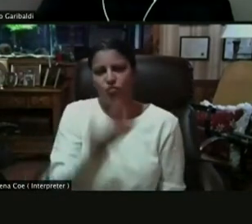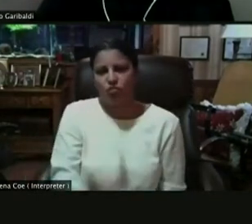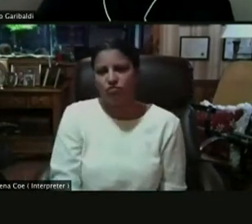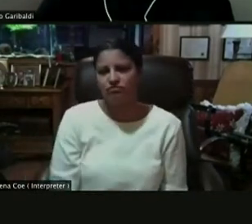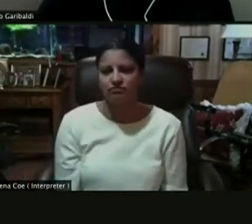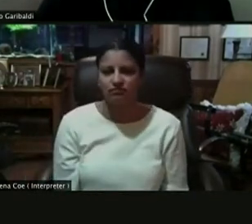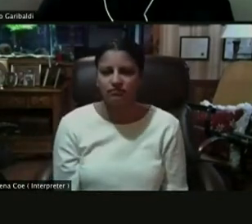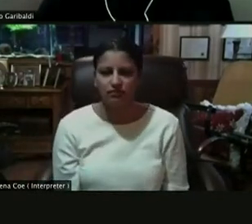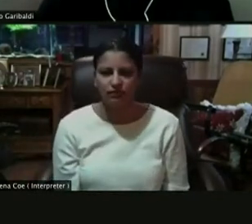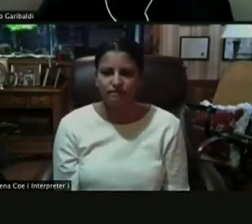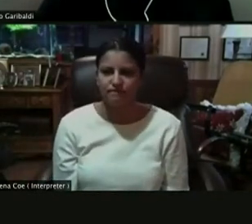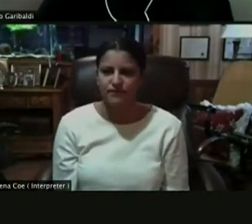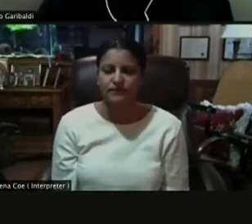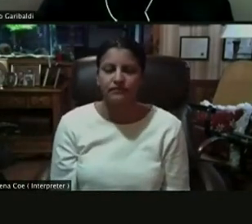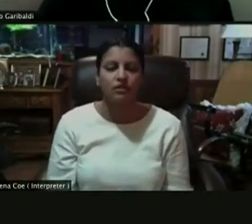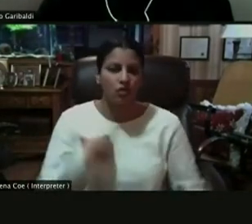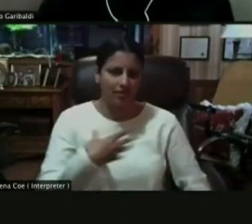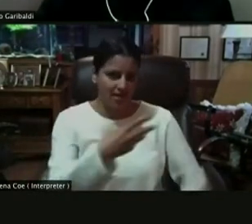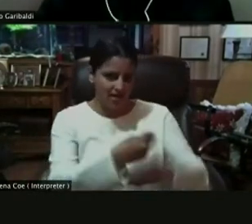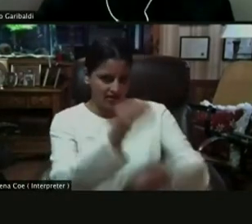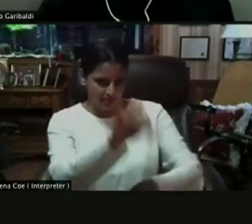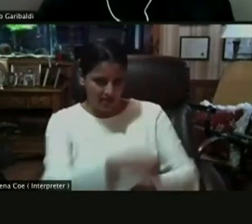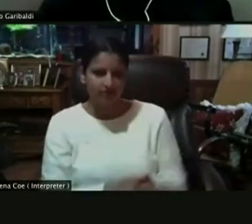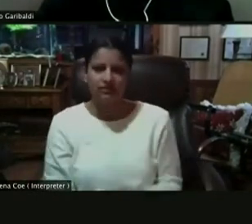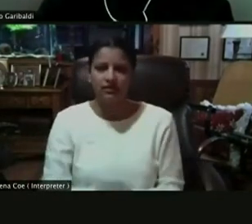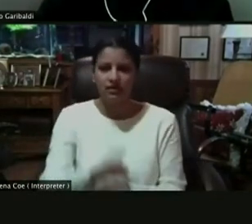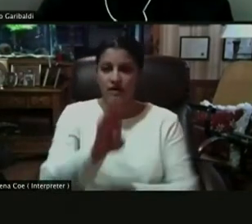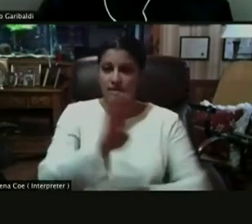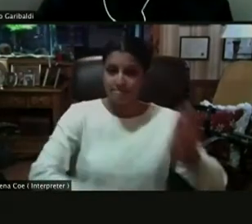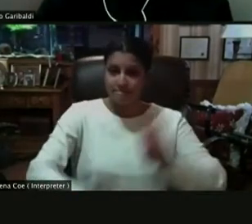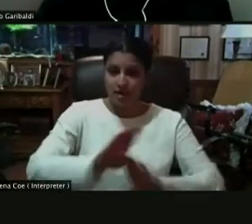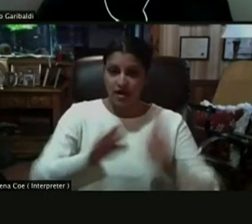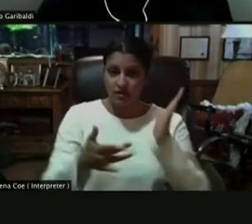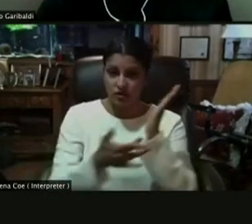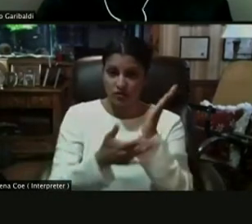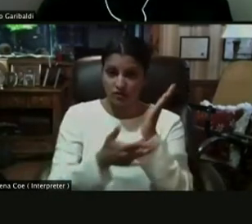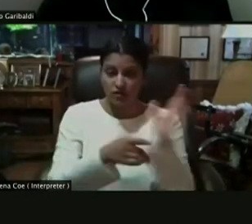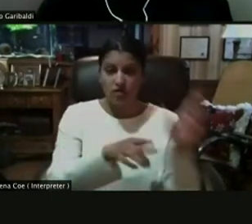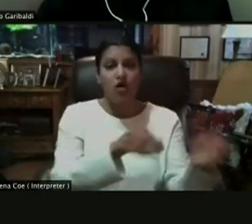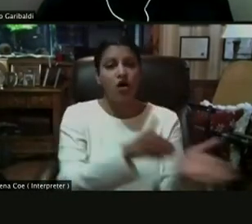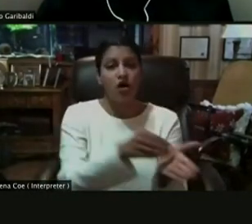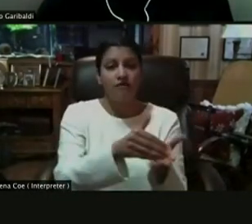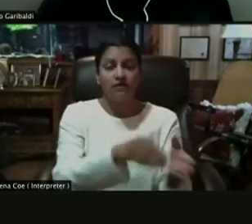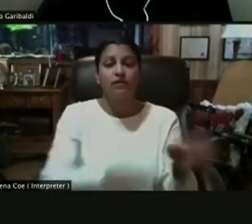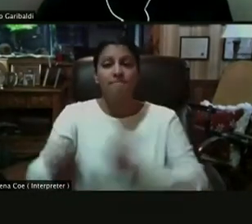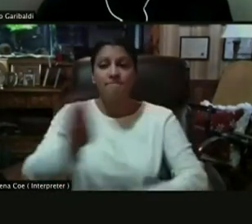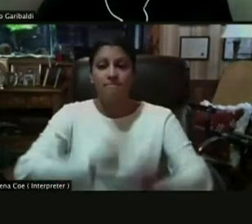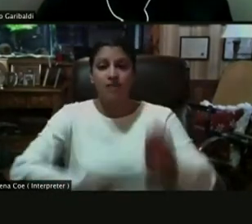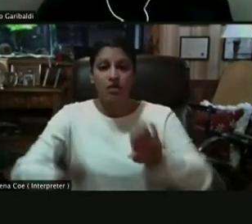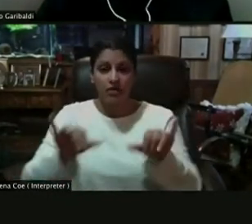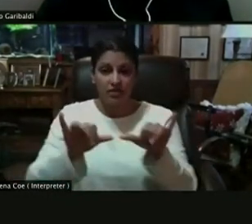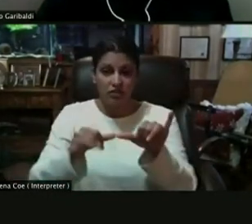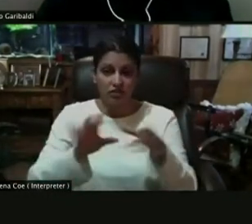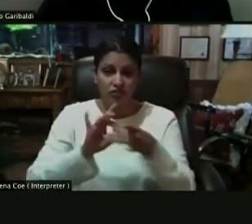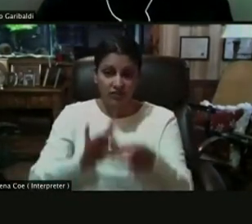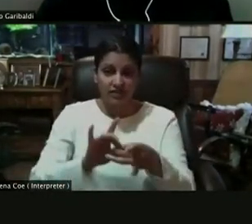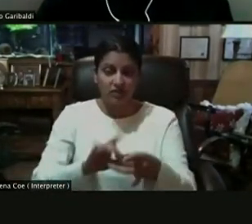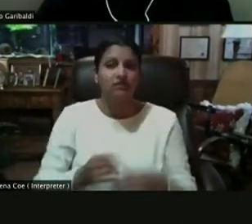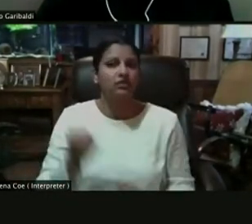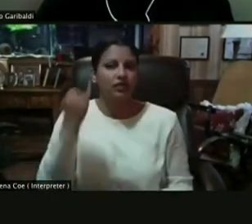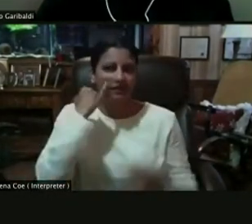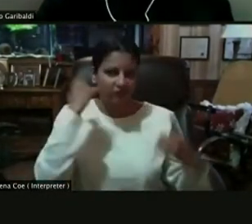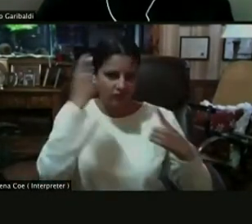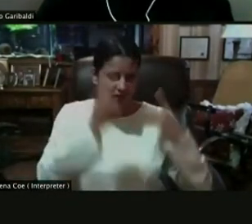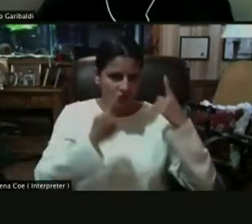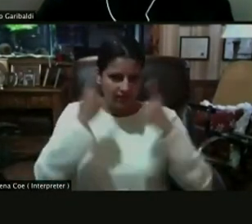I may add to that as well, since biotechnology is often also bioengineering related. So for those of you who are at all considering